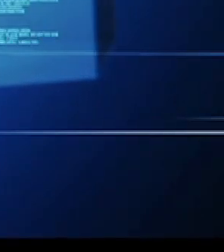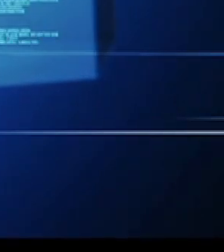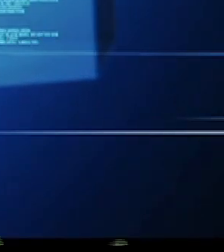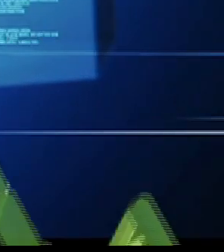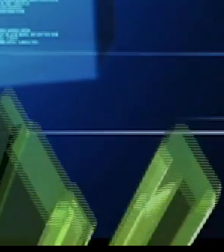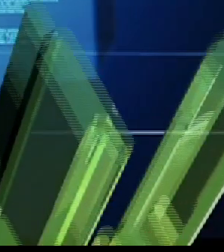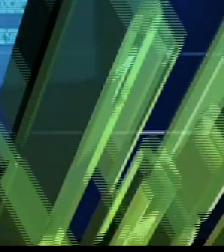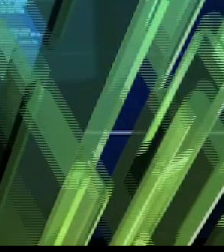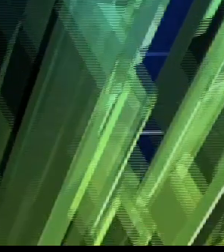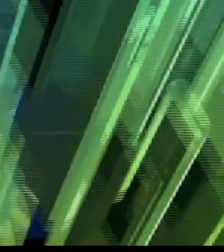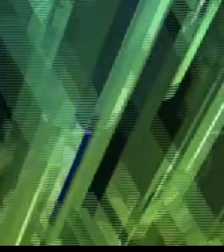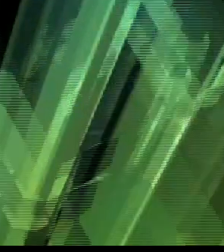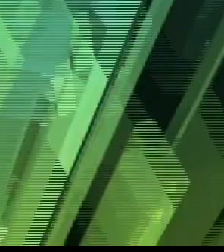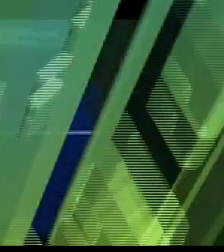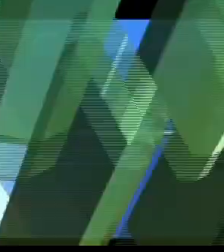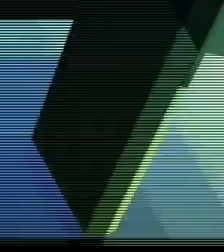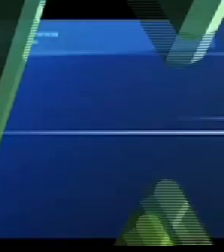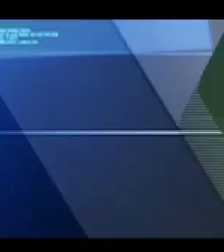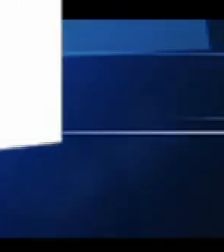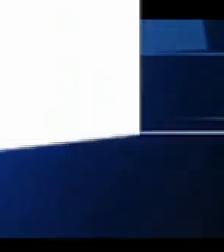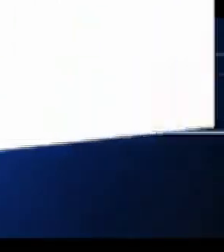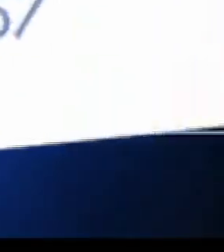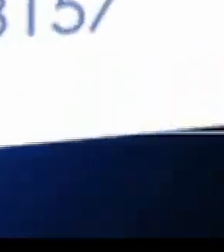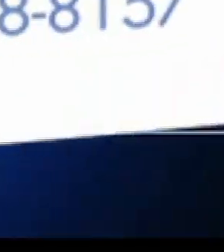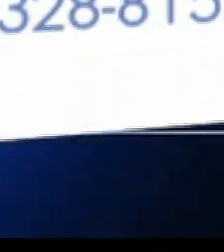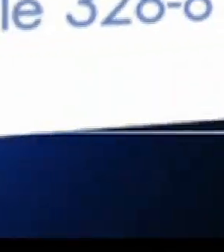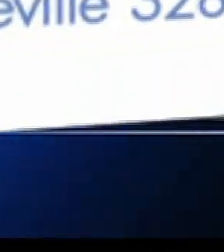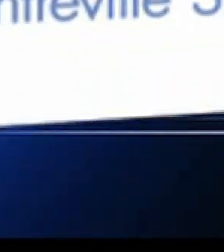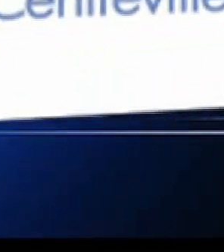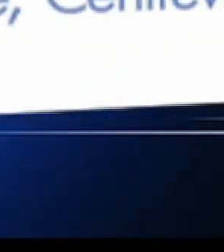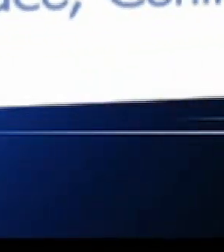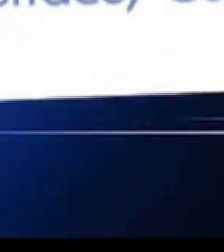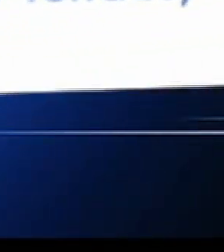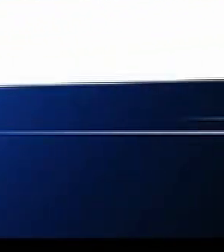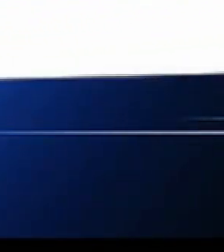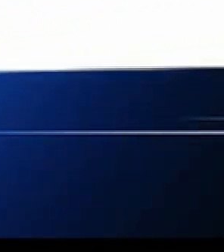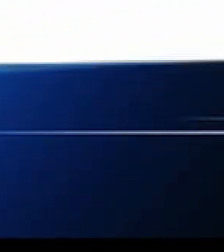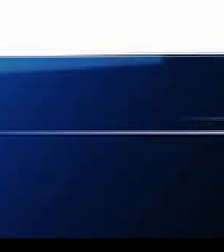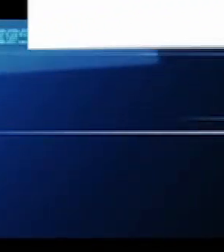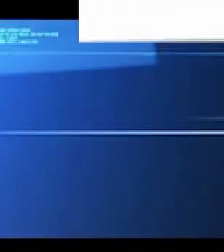This is ZNS Total Sports, brought to you by Fourth Terrace Diagnostic Center.